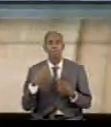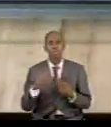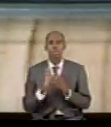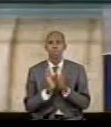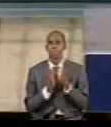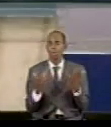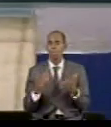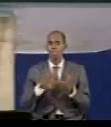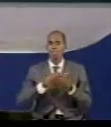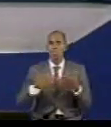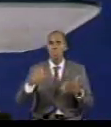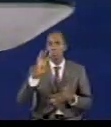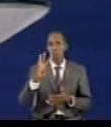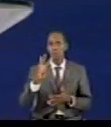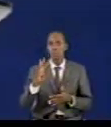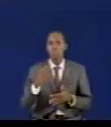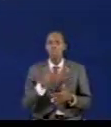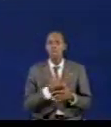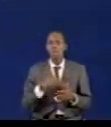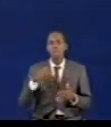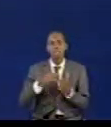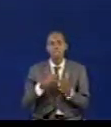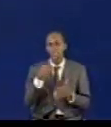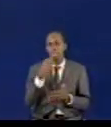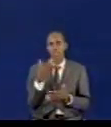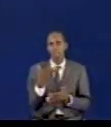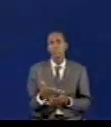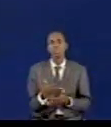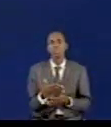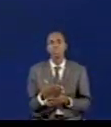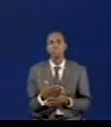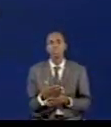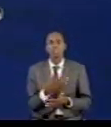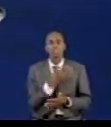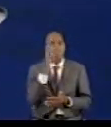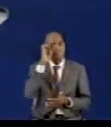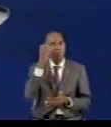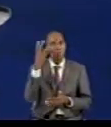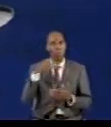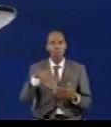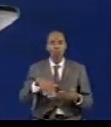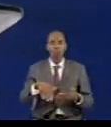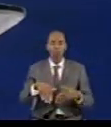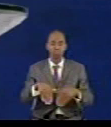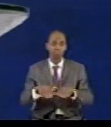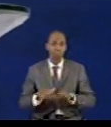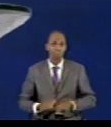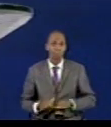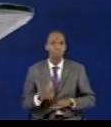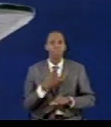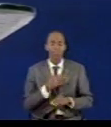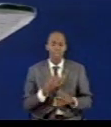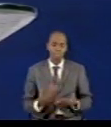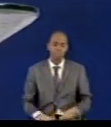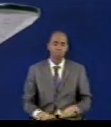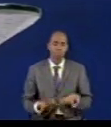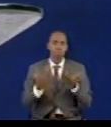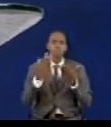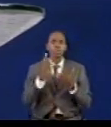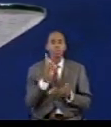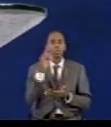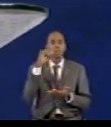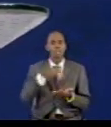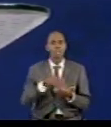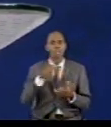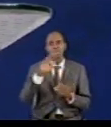4, and then he says, and that he was buried, and that he rose again the third